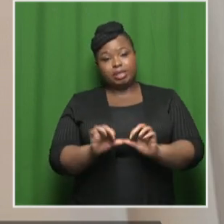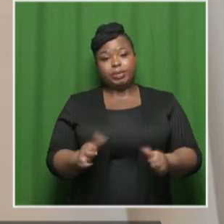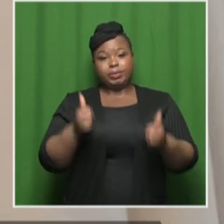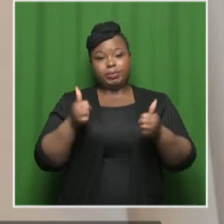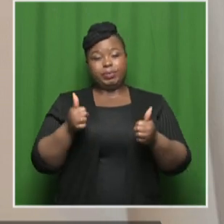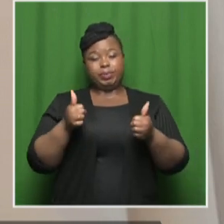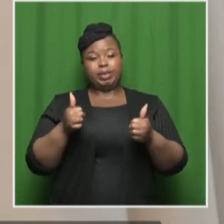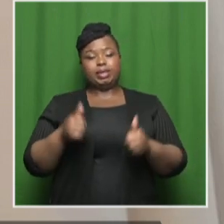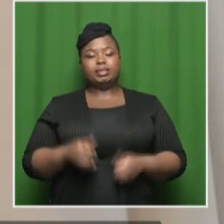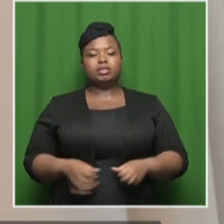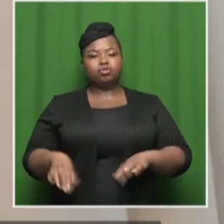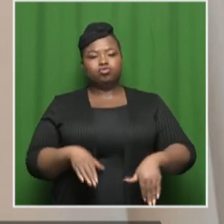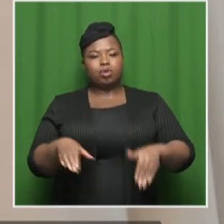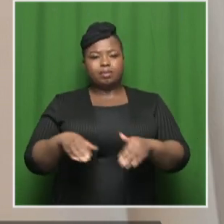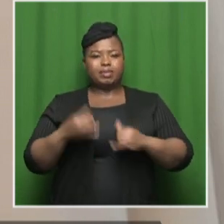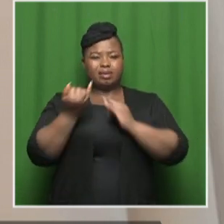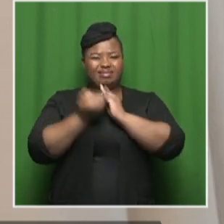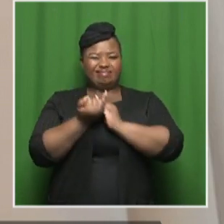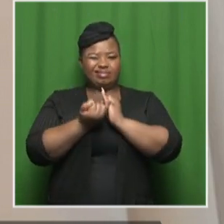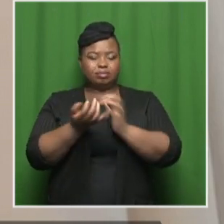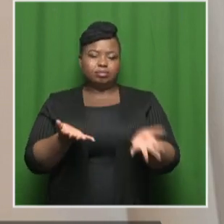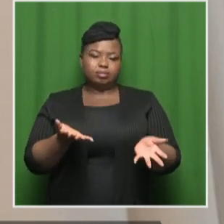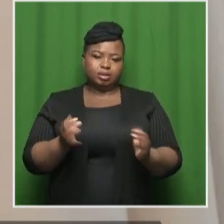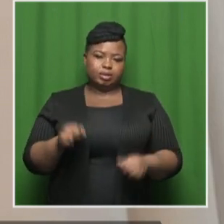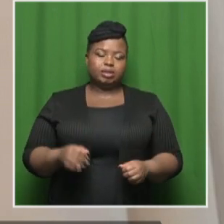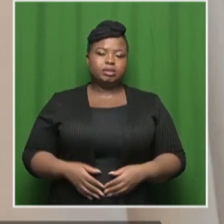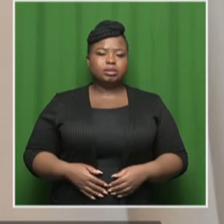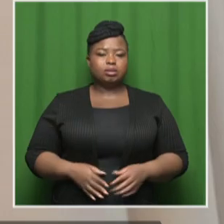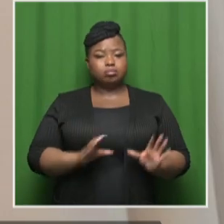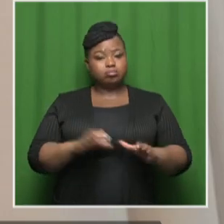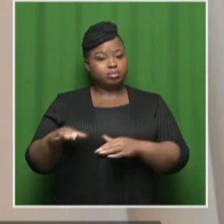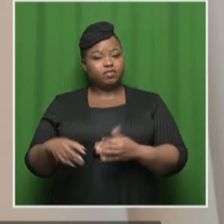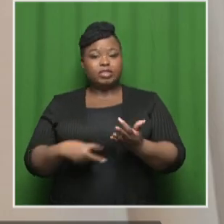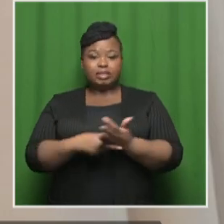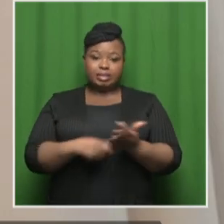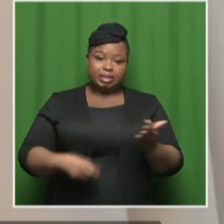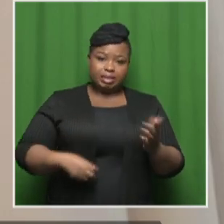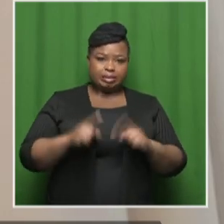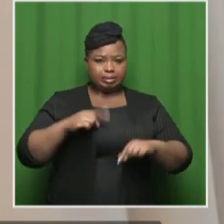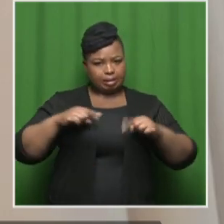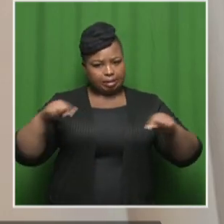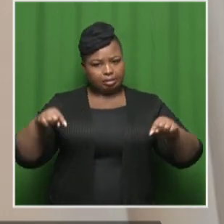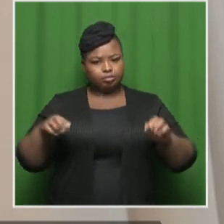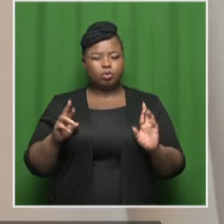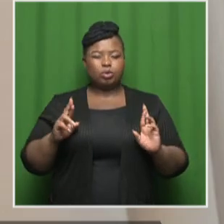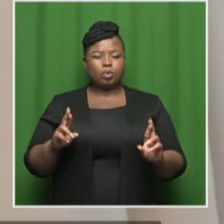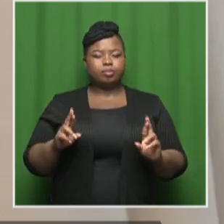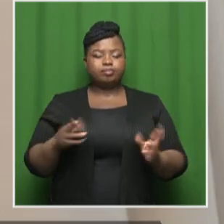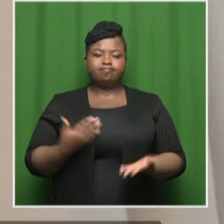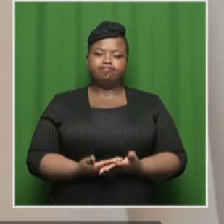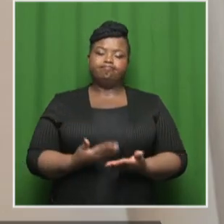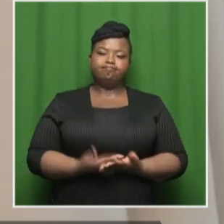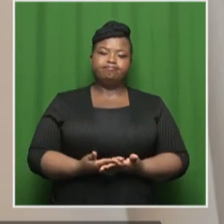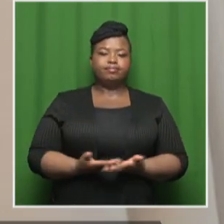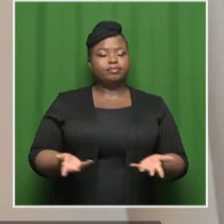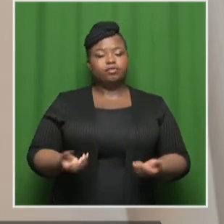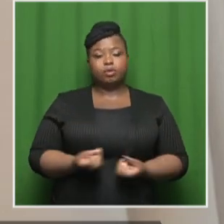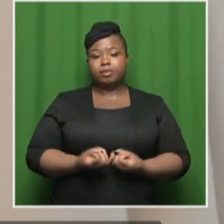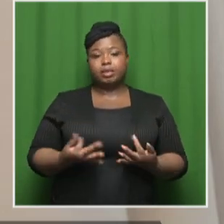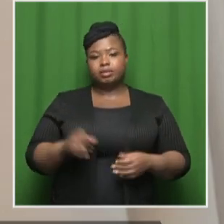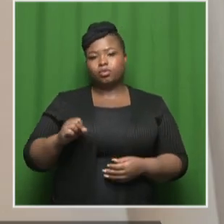rivalry. So yes, we will have different categories of tickets, and hopefully that will make it possible for most